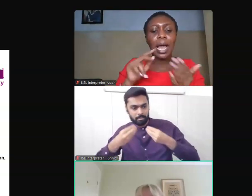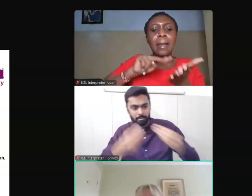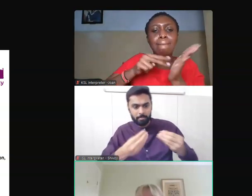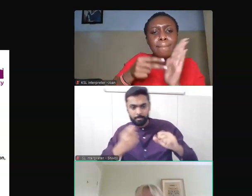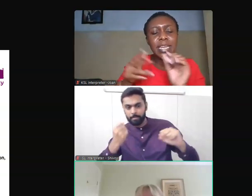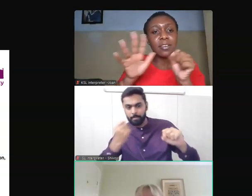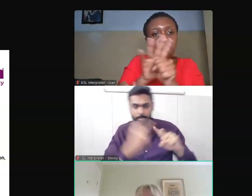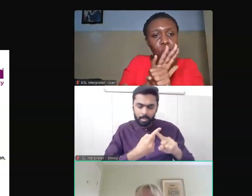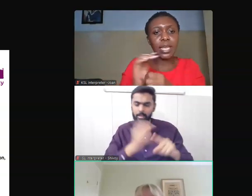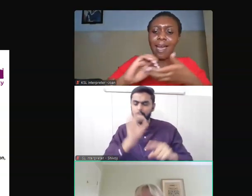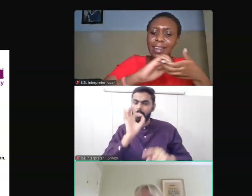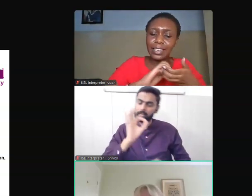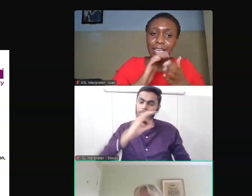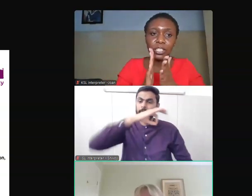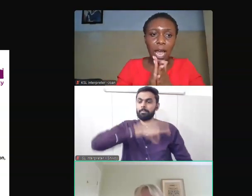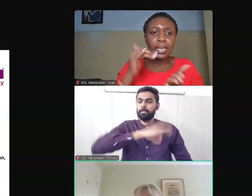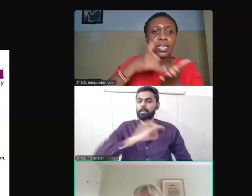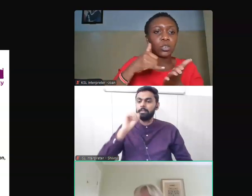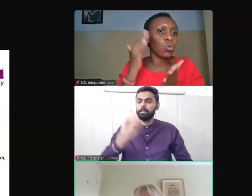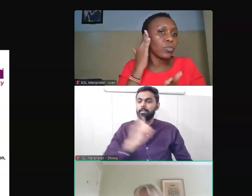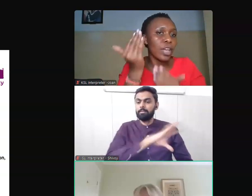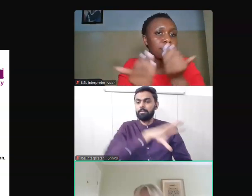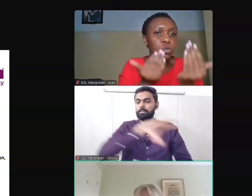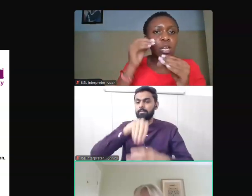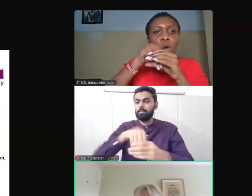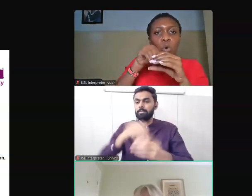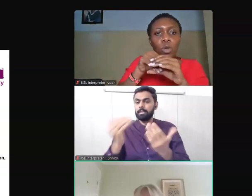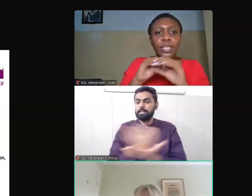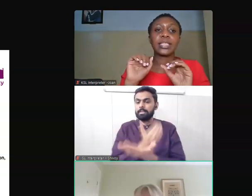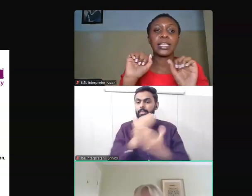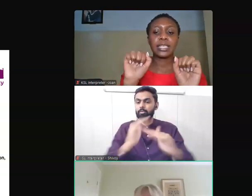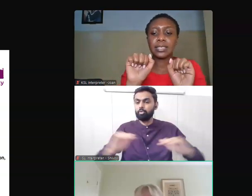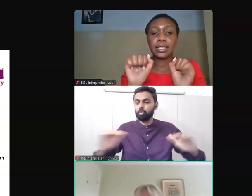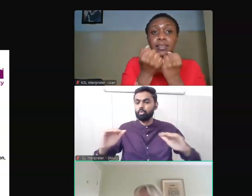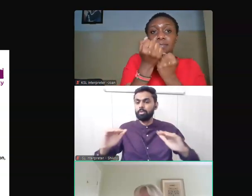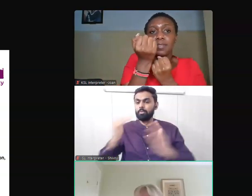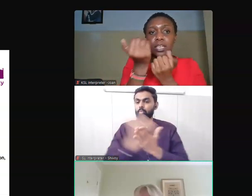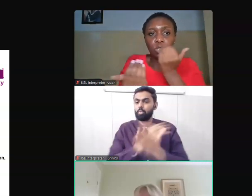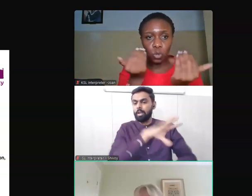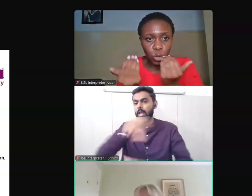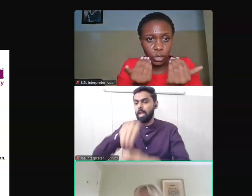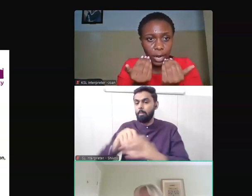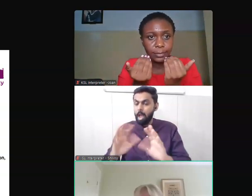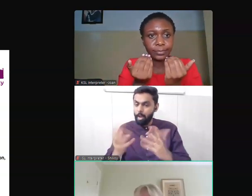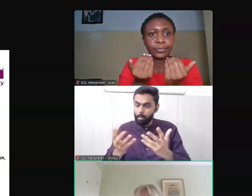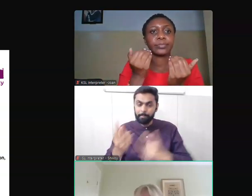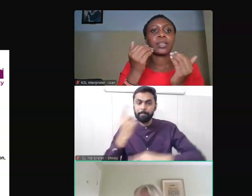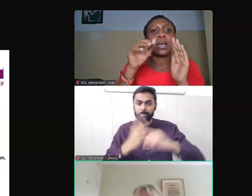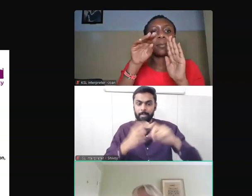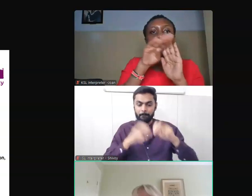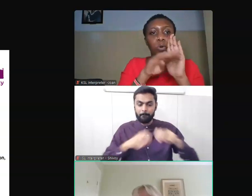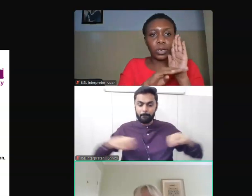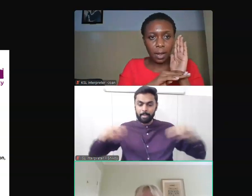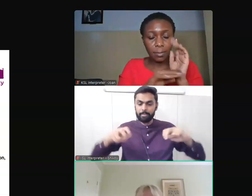and include deaf children within Save the Children's education programming. We will also have a panel